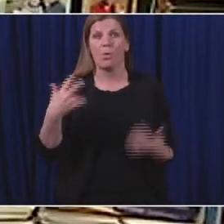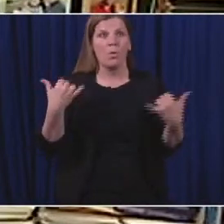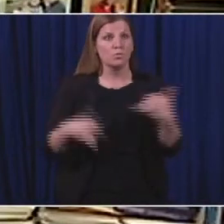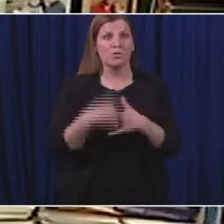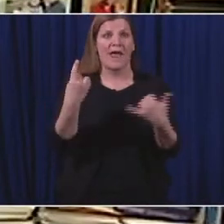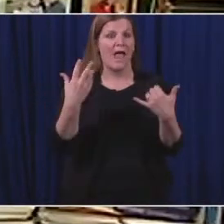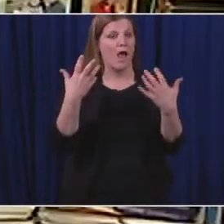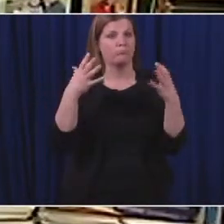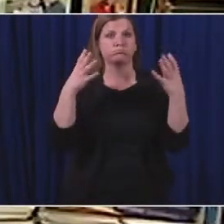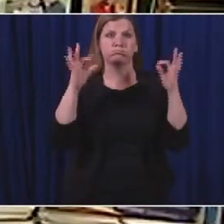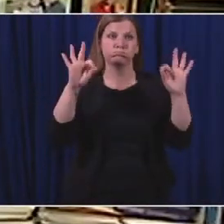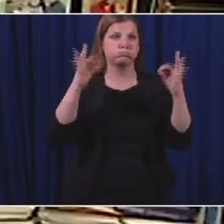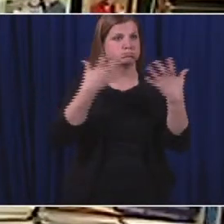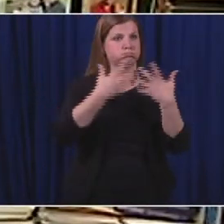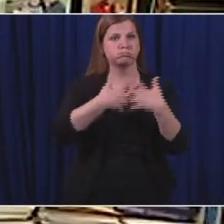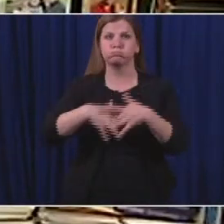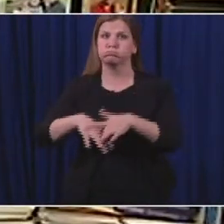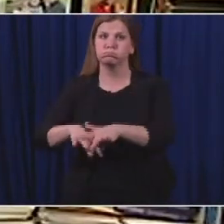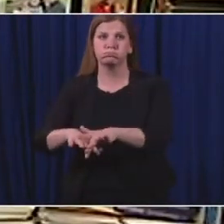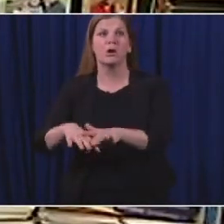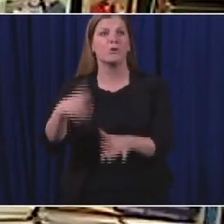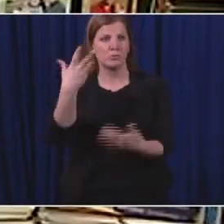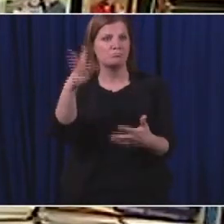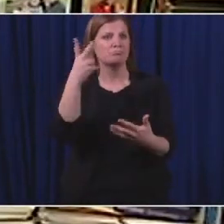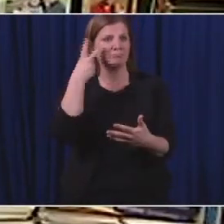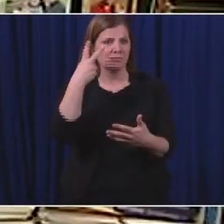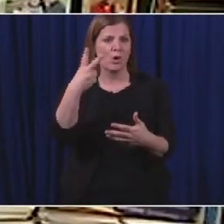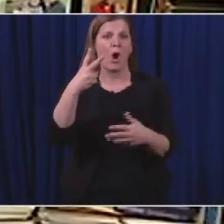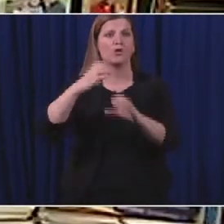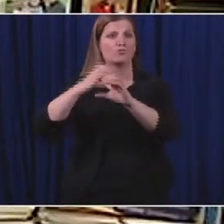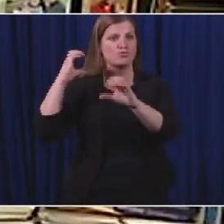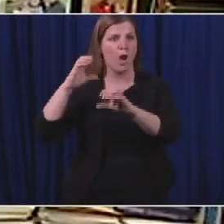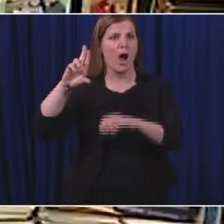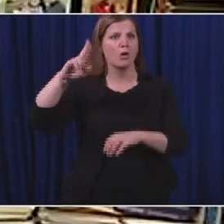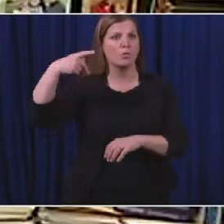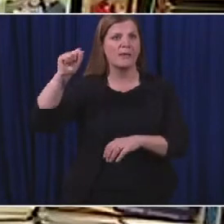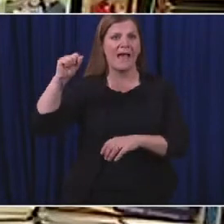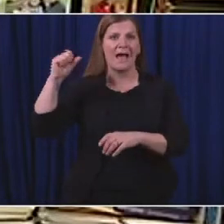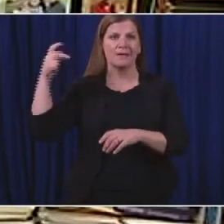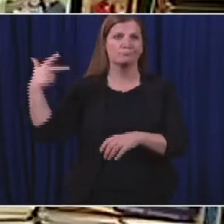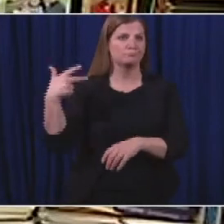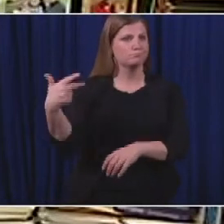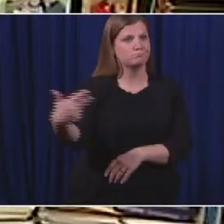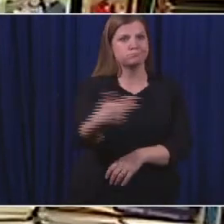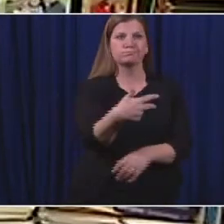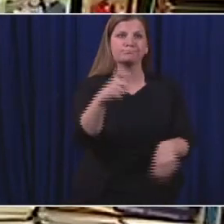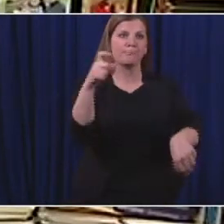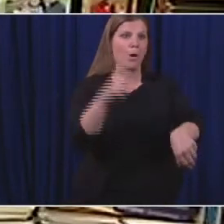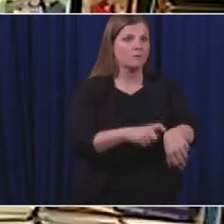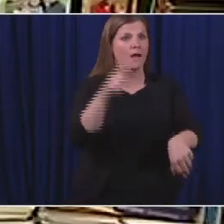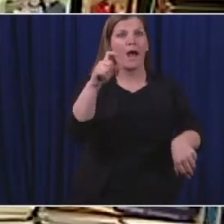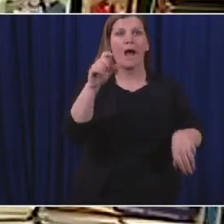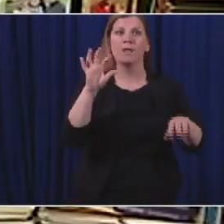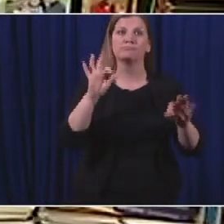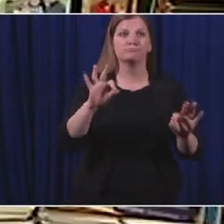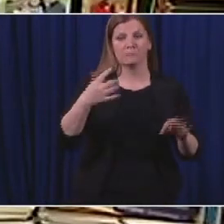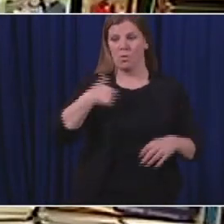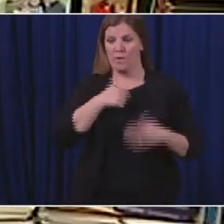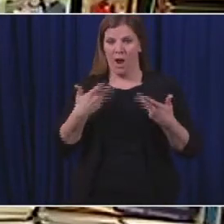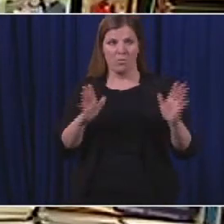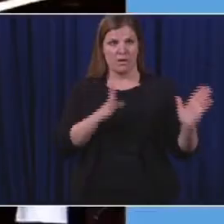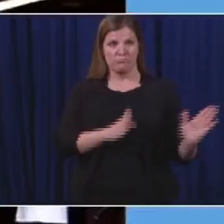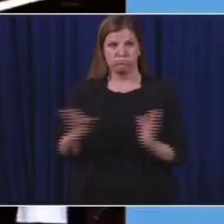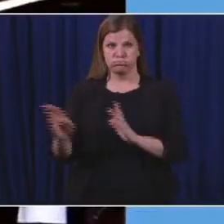truck, as is shown in the video, arrived nearly on time. We were prepared, and soon after,